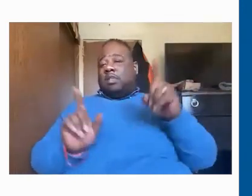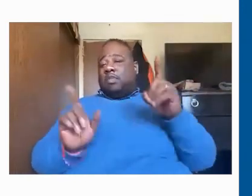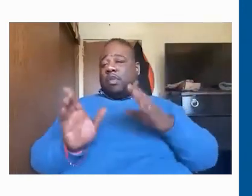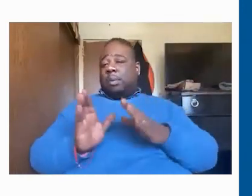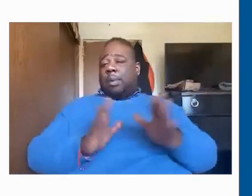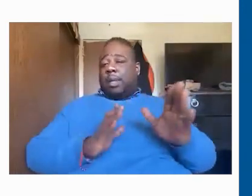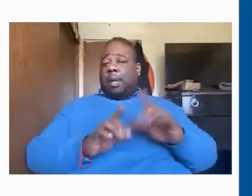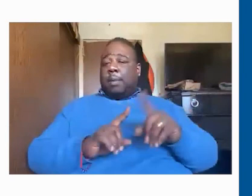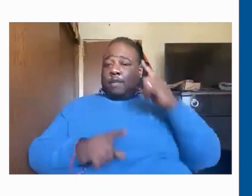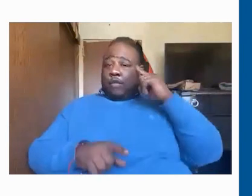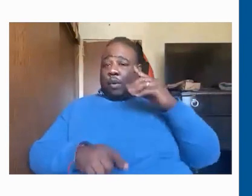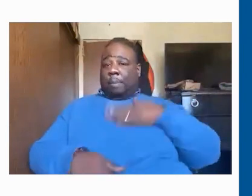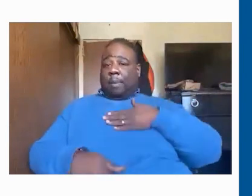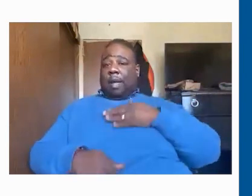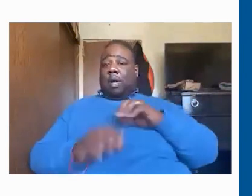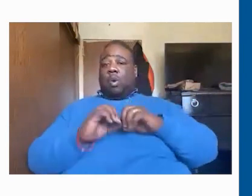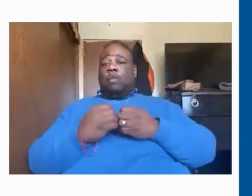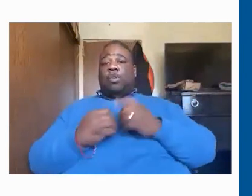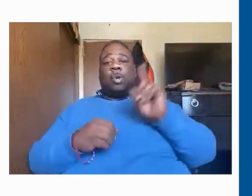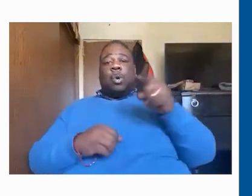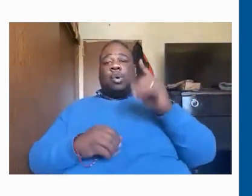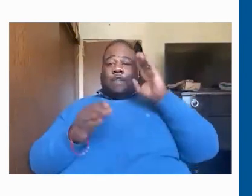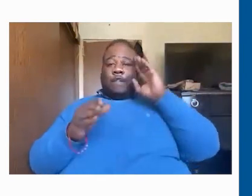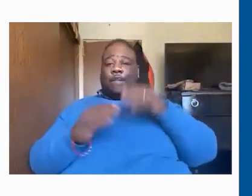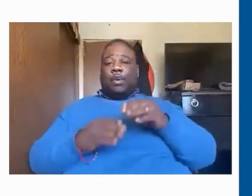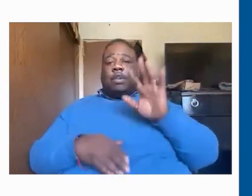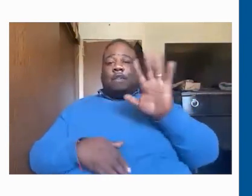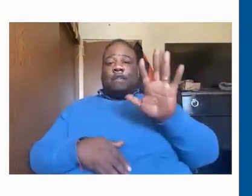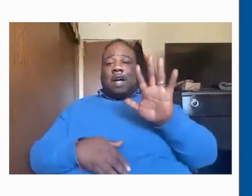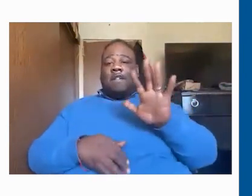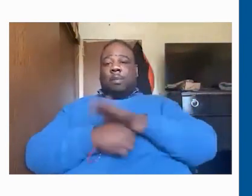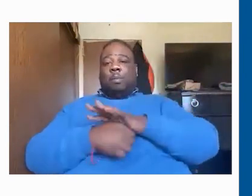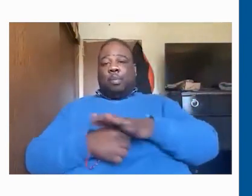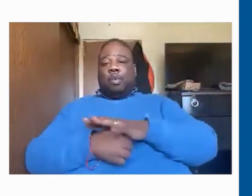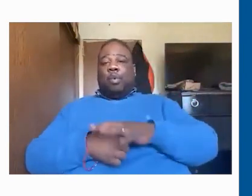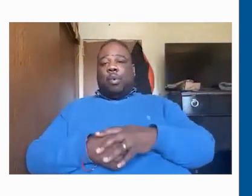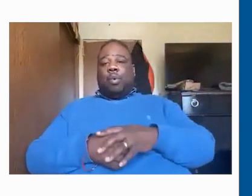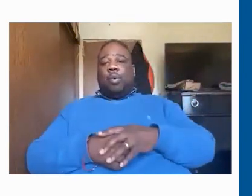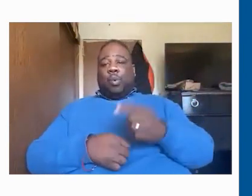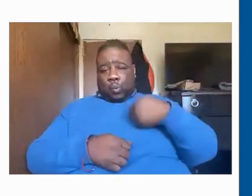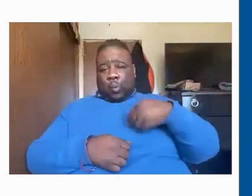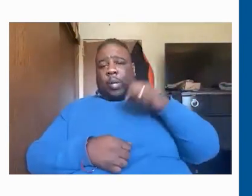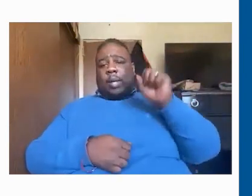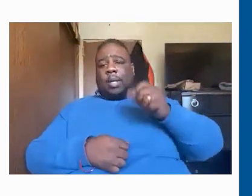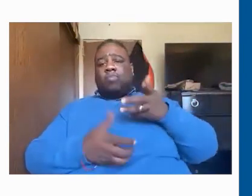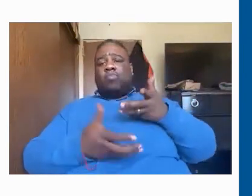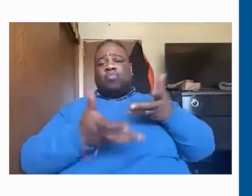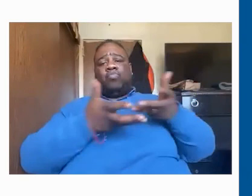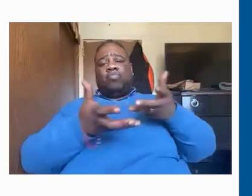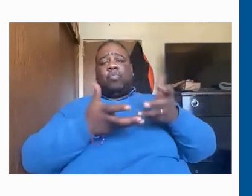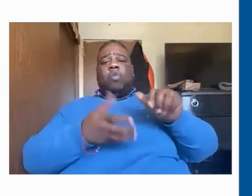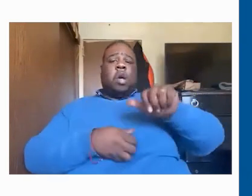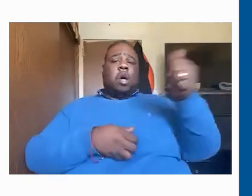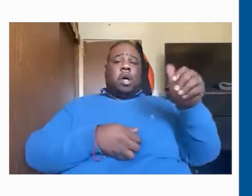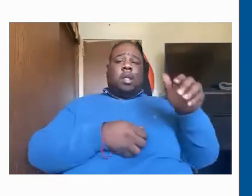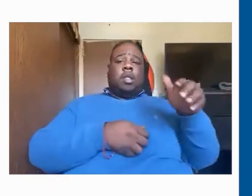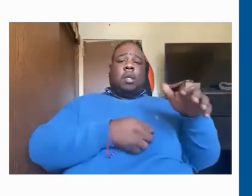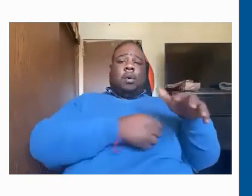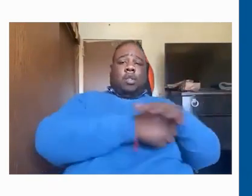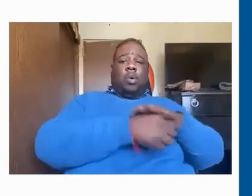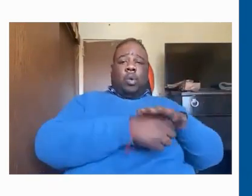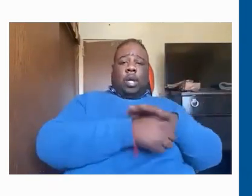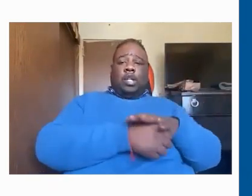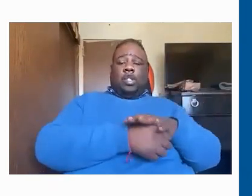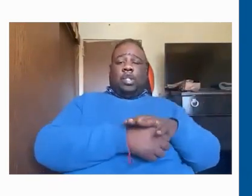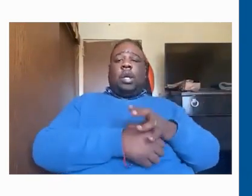really work with the 5 boroughs. Not saying we don't work with those other emergency management departments. We may also work with them too when there's a